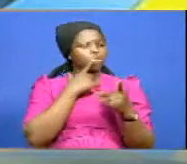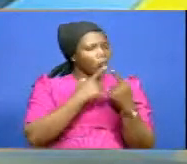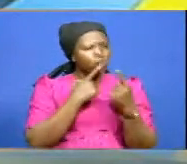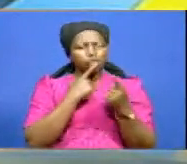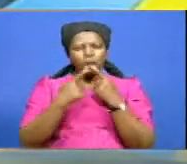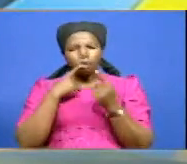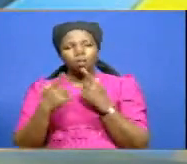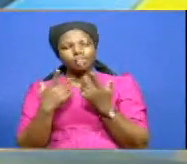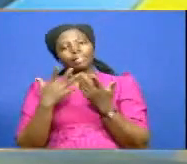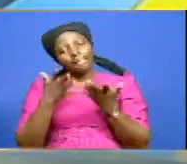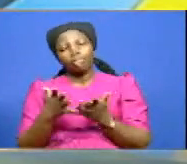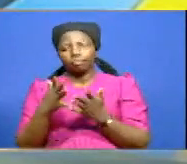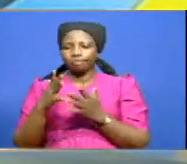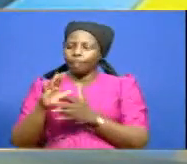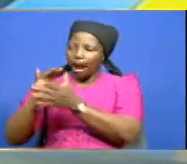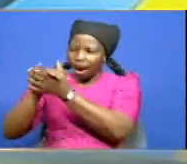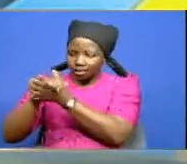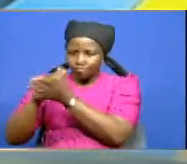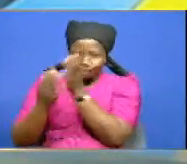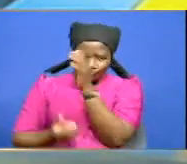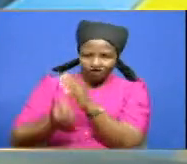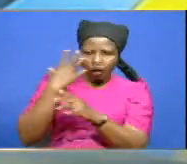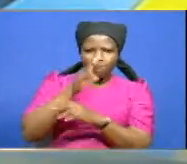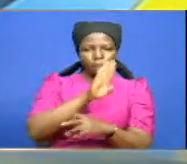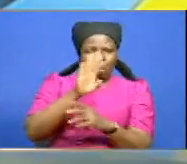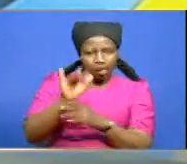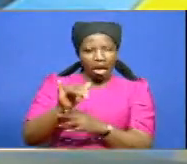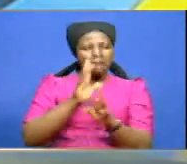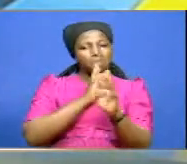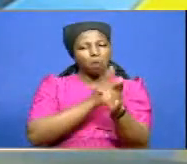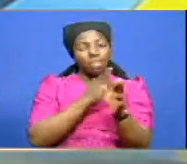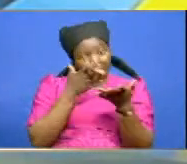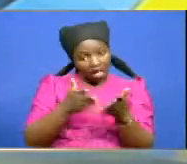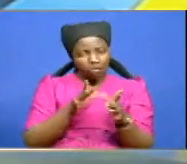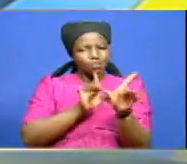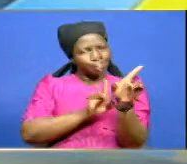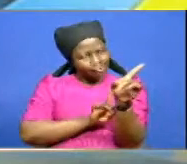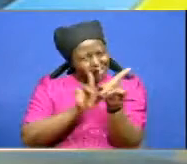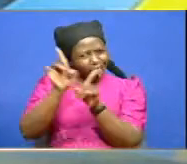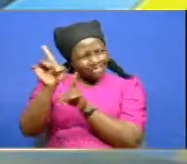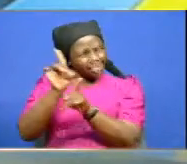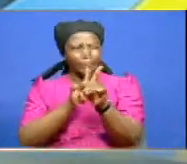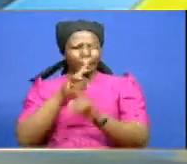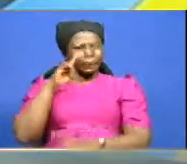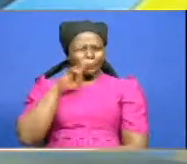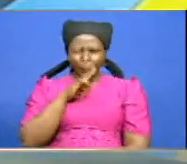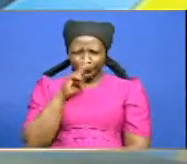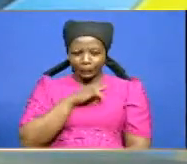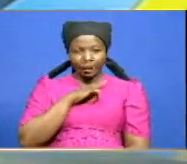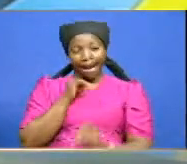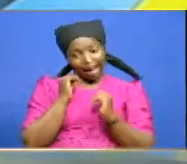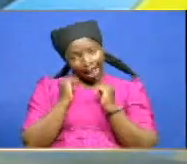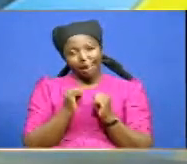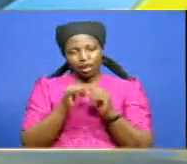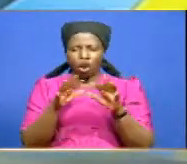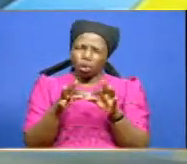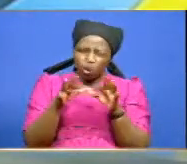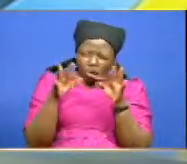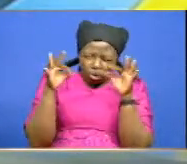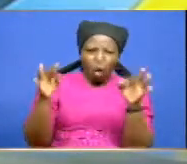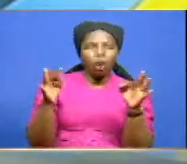rise to the BBI report. And the journey has been tough, long, and also hard to bear.